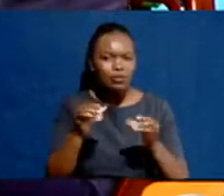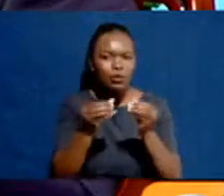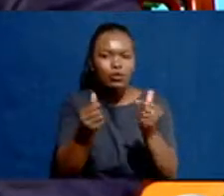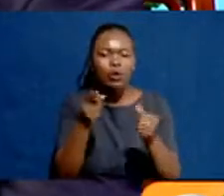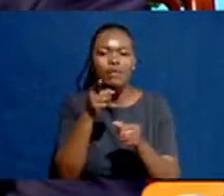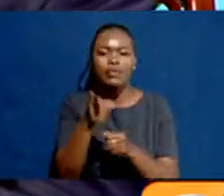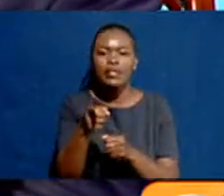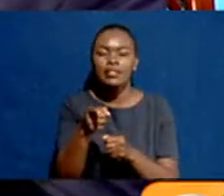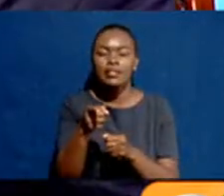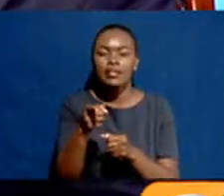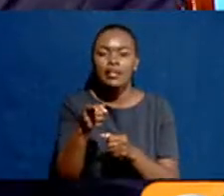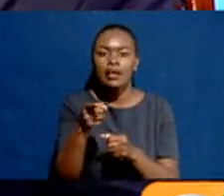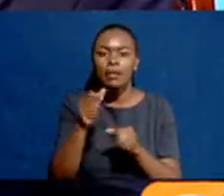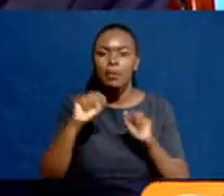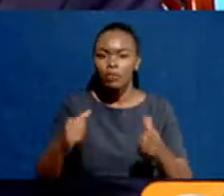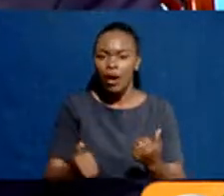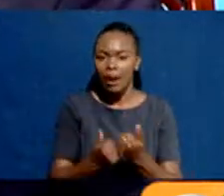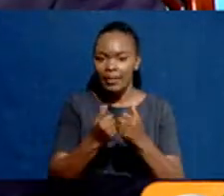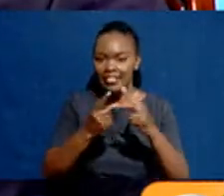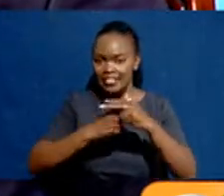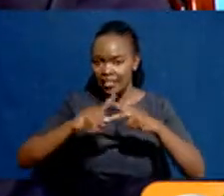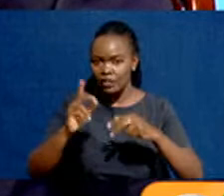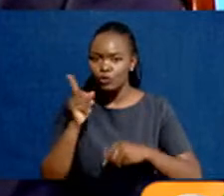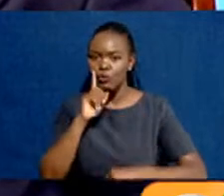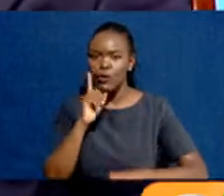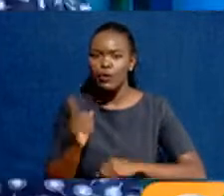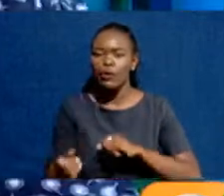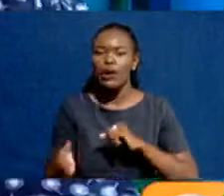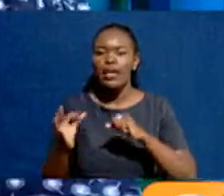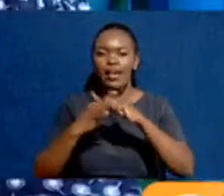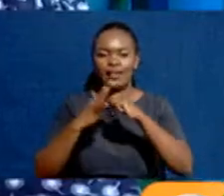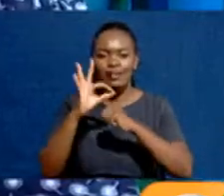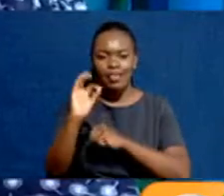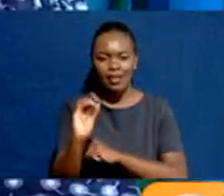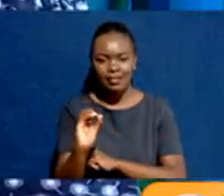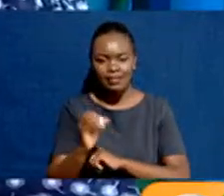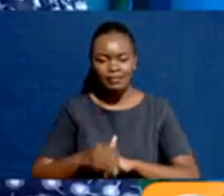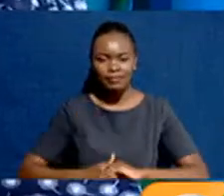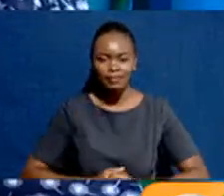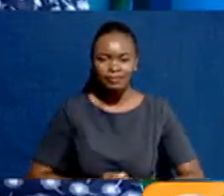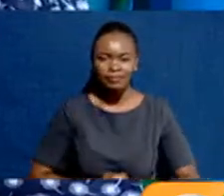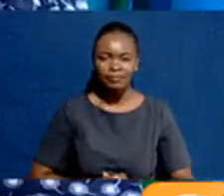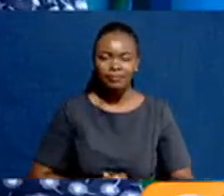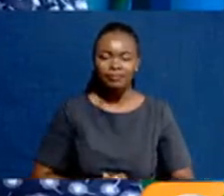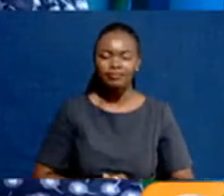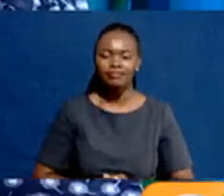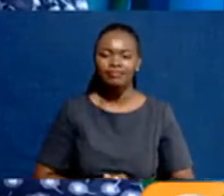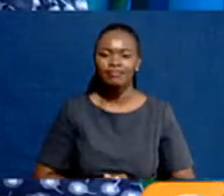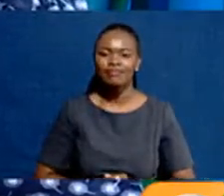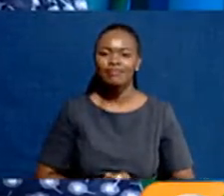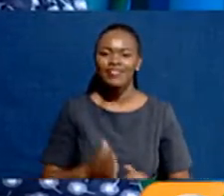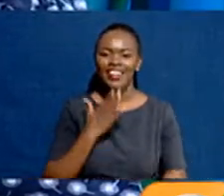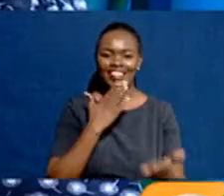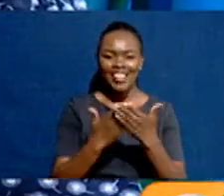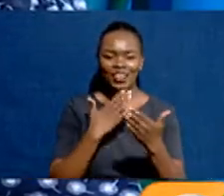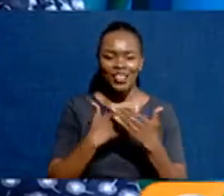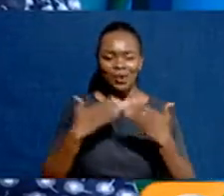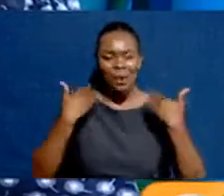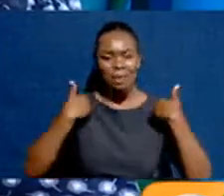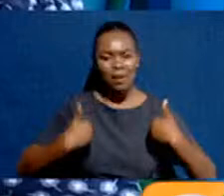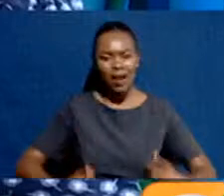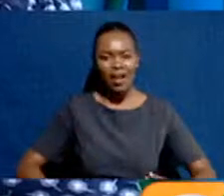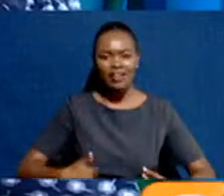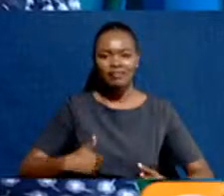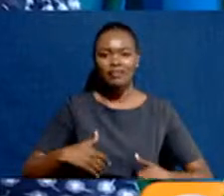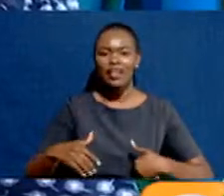will emanate from tomorrow 8:30? Thank you very much. I, Rigathi Gachagua, come